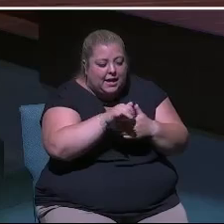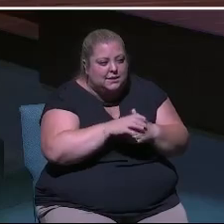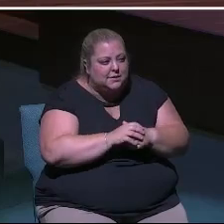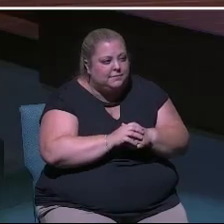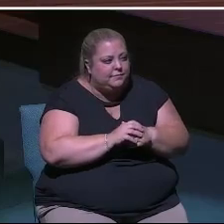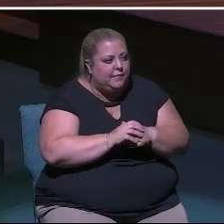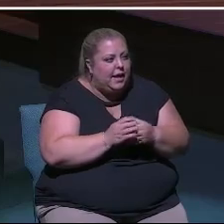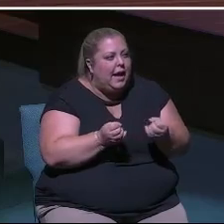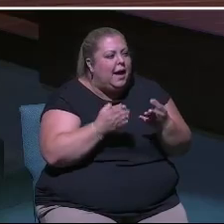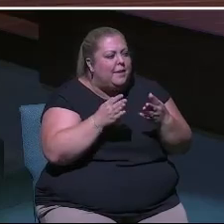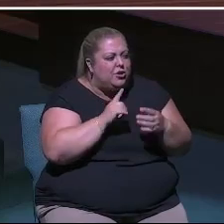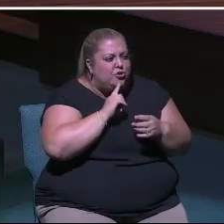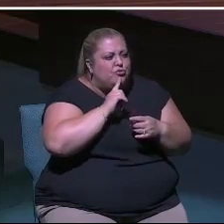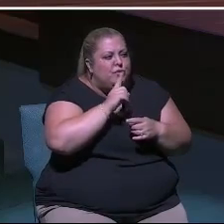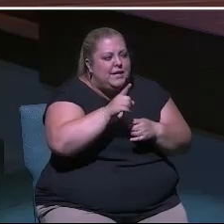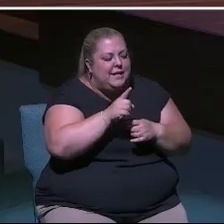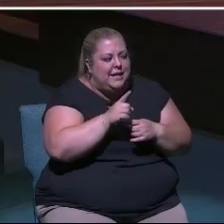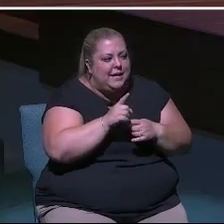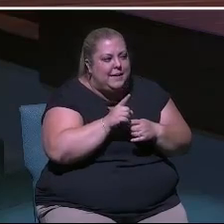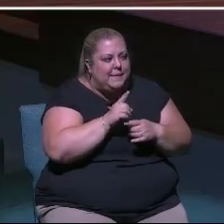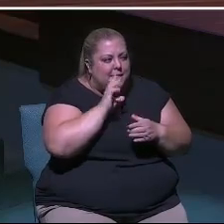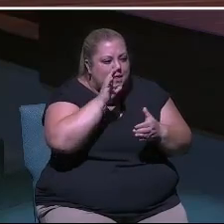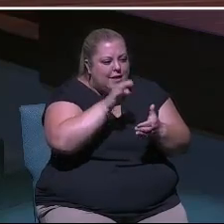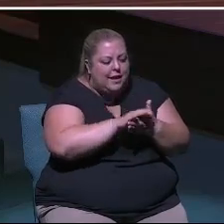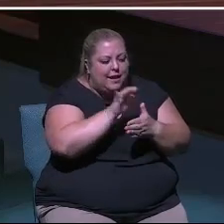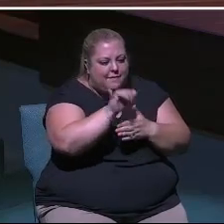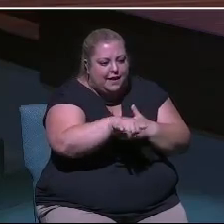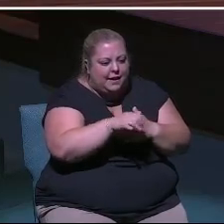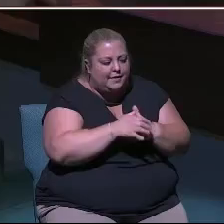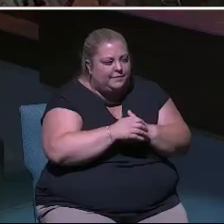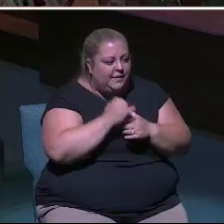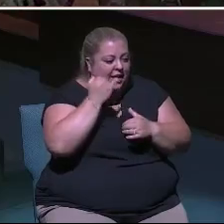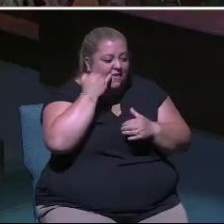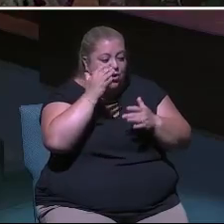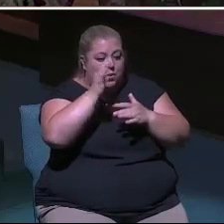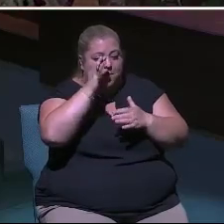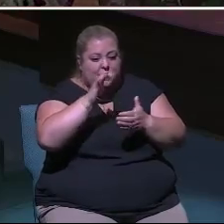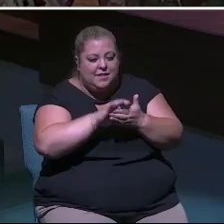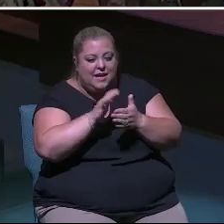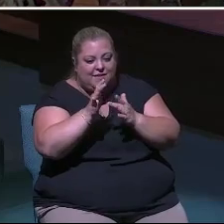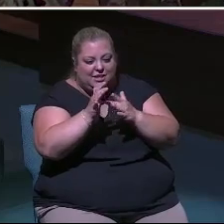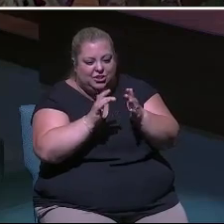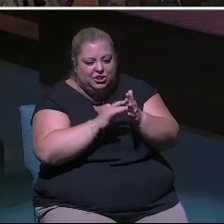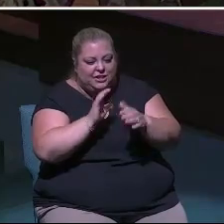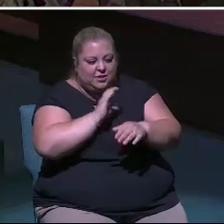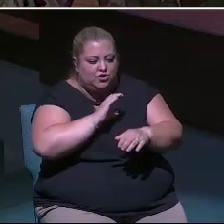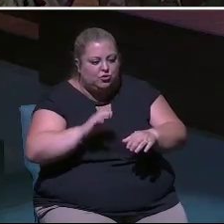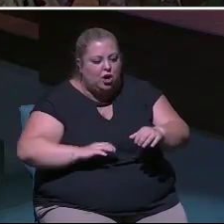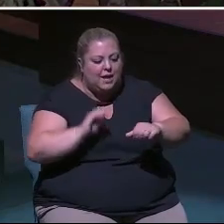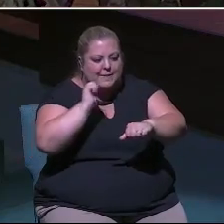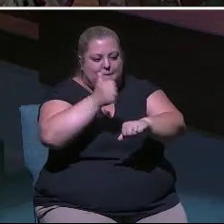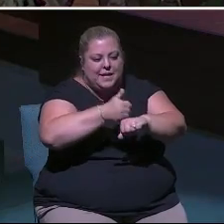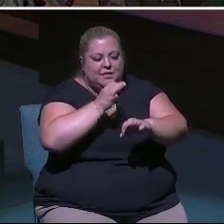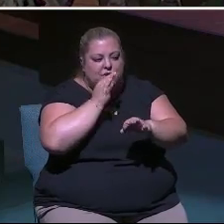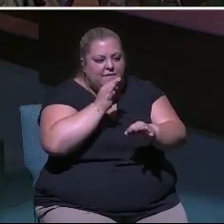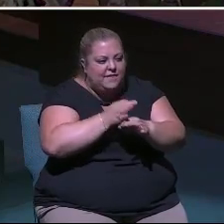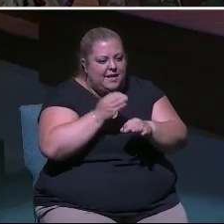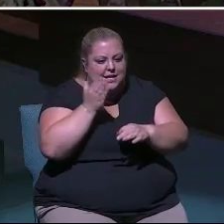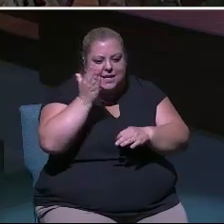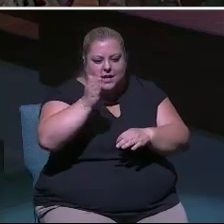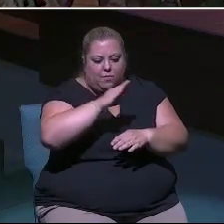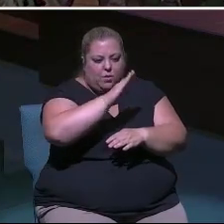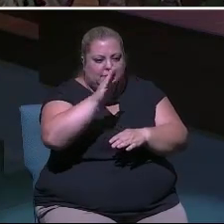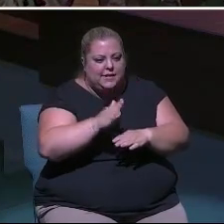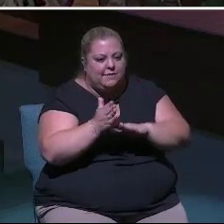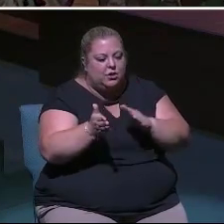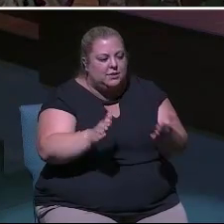I mean, do you really believe that? He that believes in Jesus Christ, places his faith in him, shall never die.